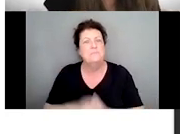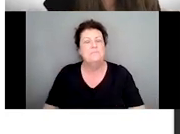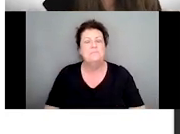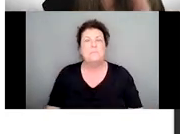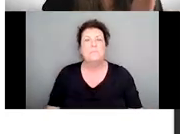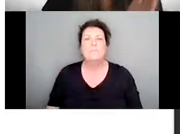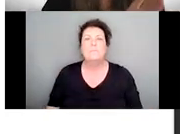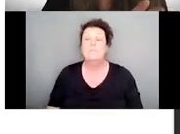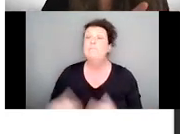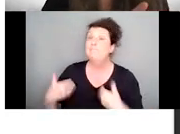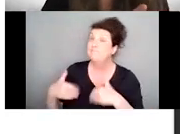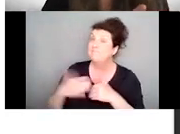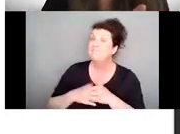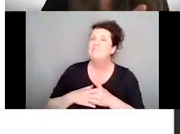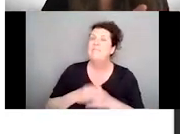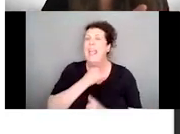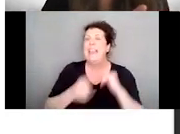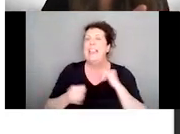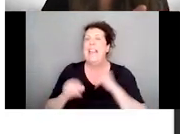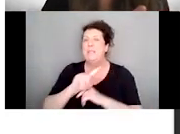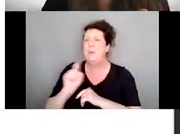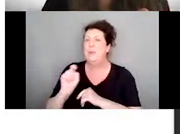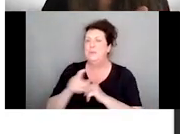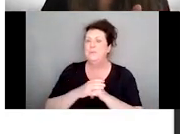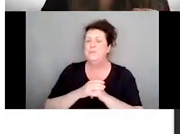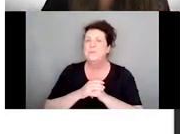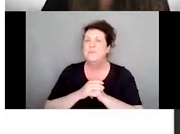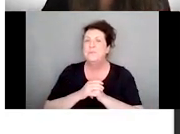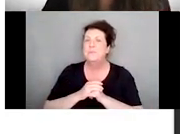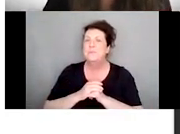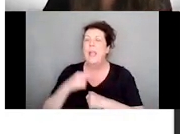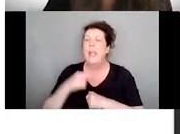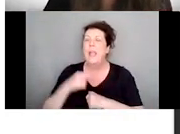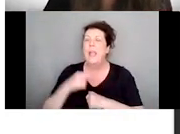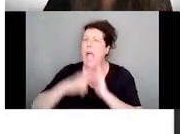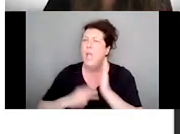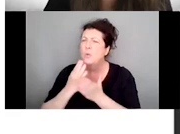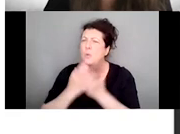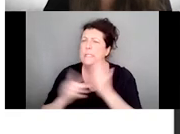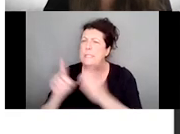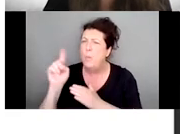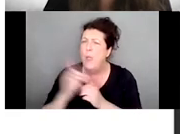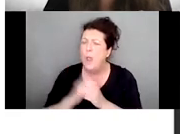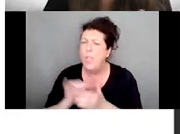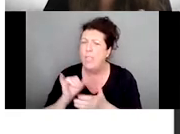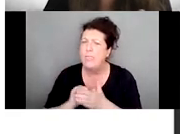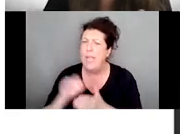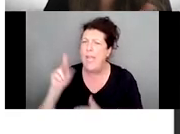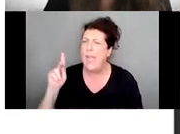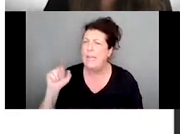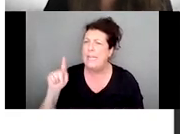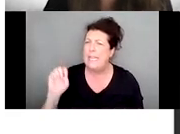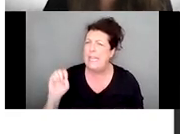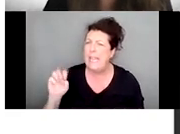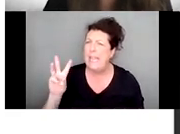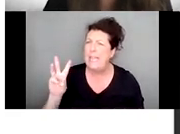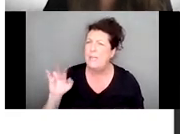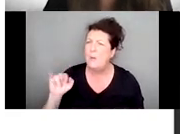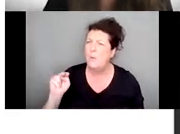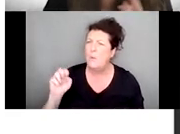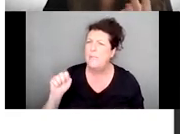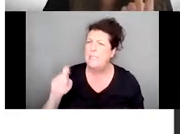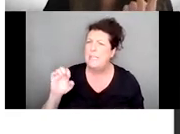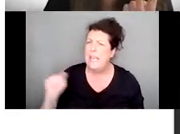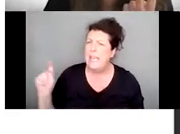is last question. I read somewhere that Kate Winslet committed to this after